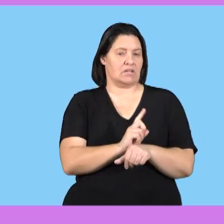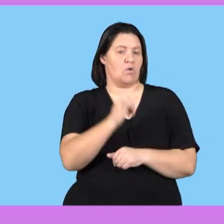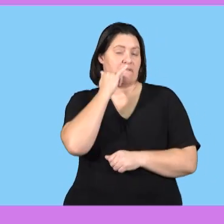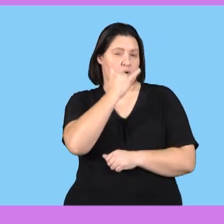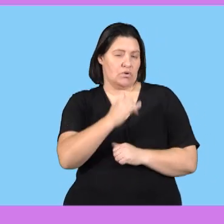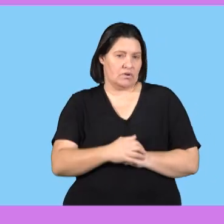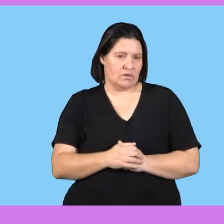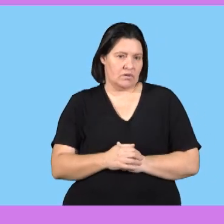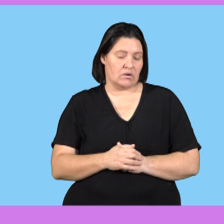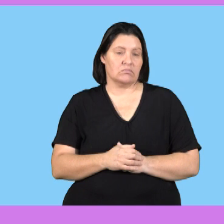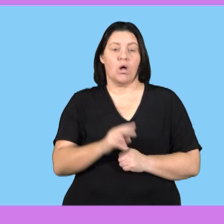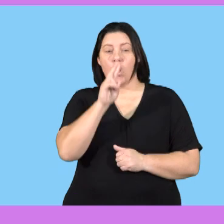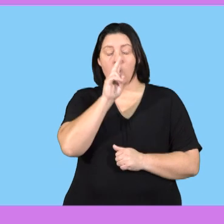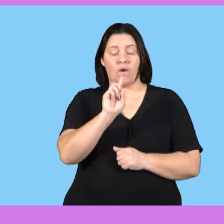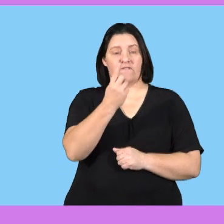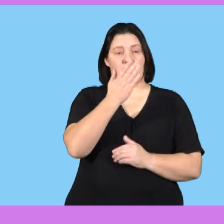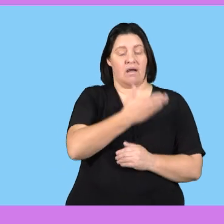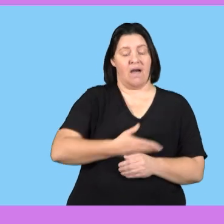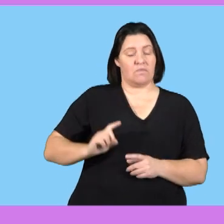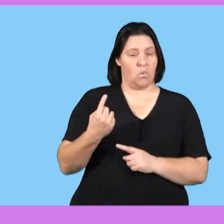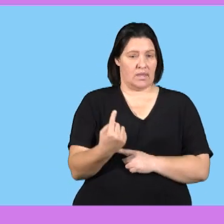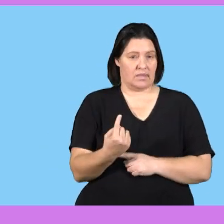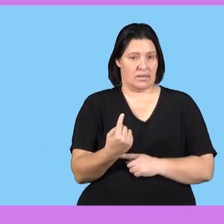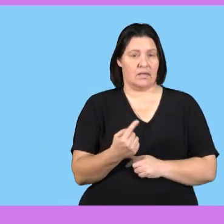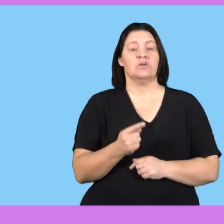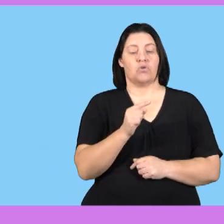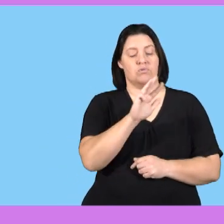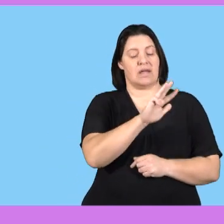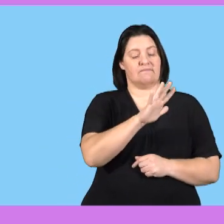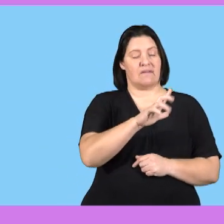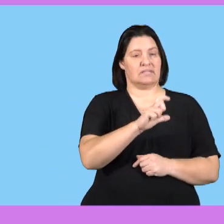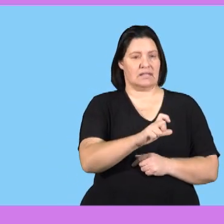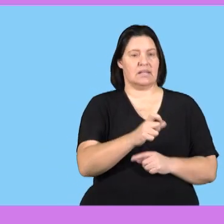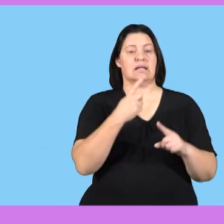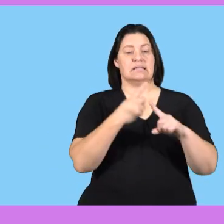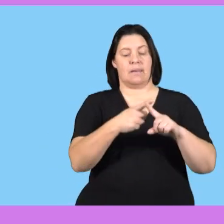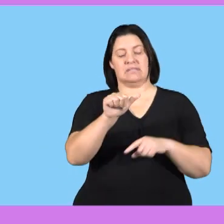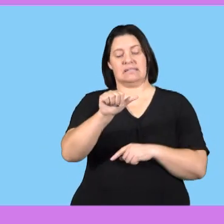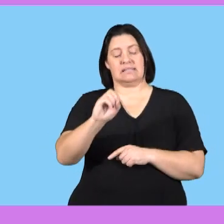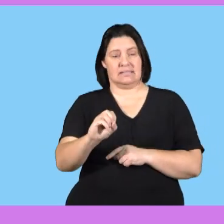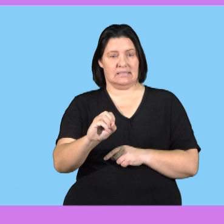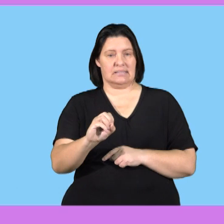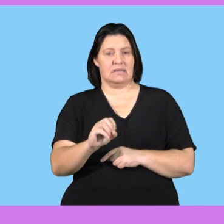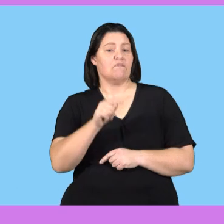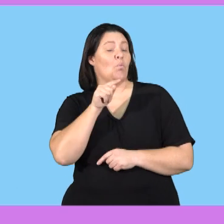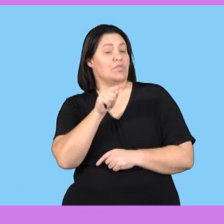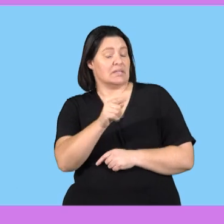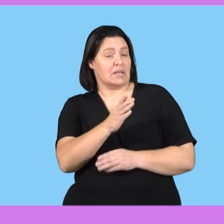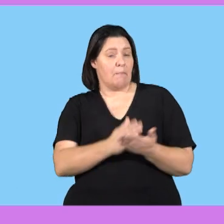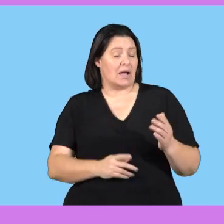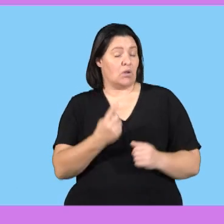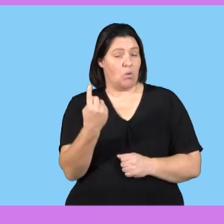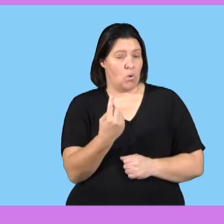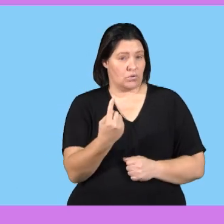phone, right? So I'm looking at the first part only, right? So 95 cents multiplied by the 60 minutes. So for this part